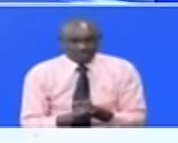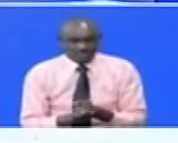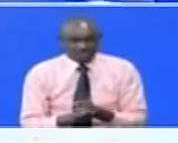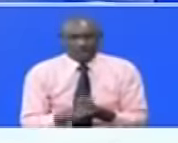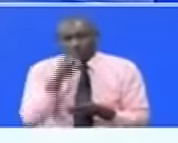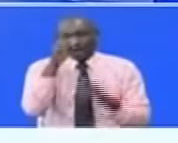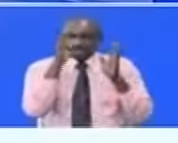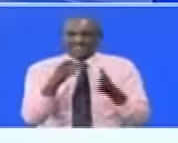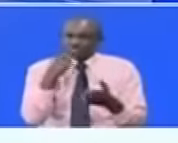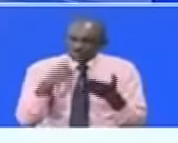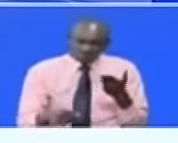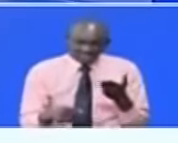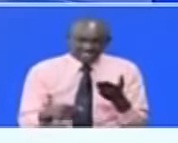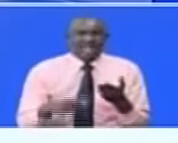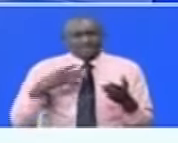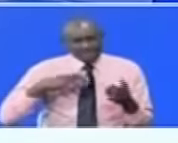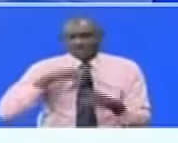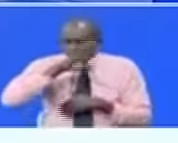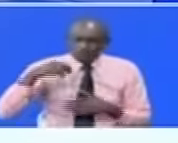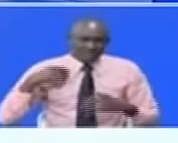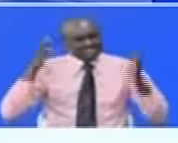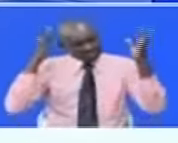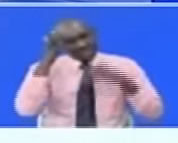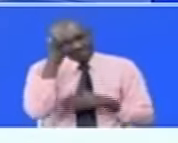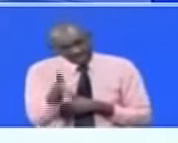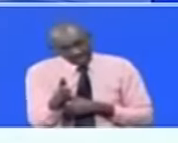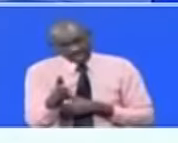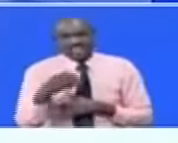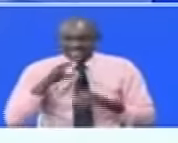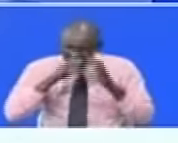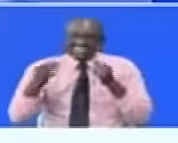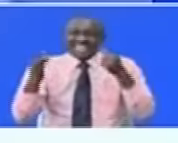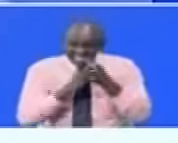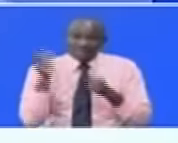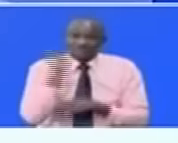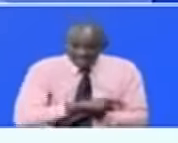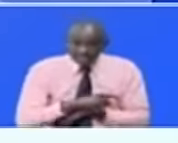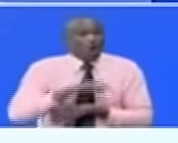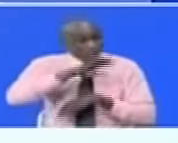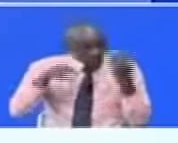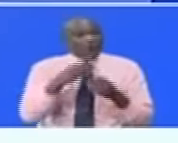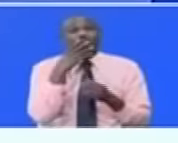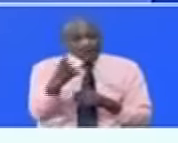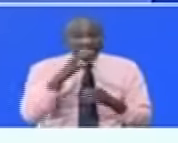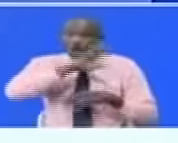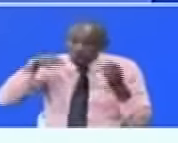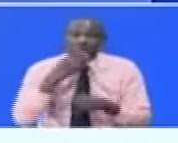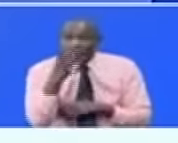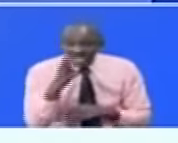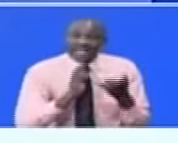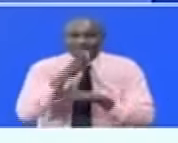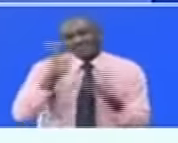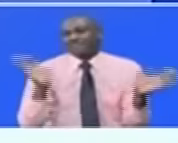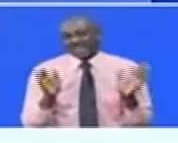Dan Bikeno says, everyone should be celebrated, especially for finishing class 8. Not all can score 400 marks and